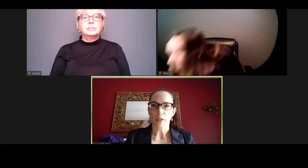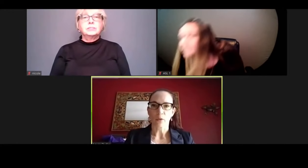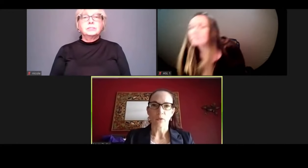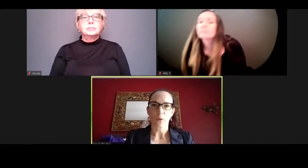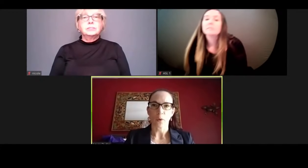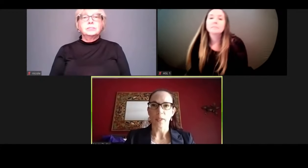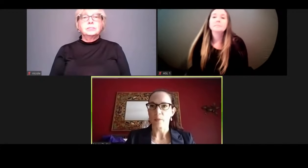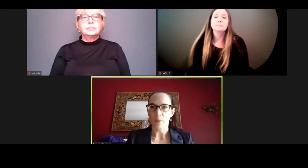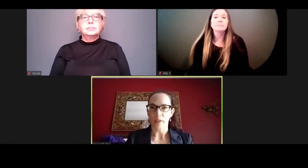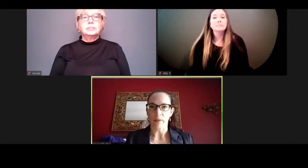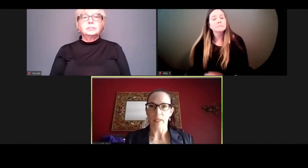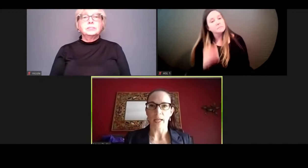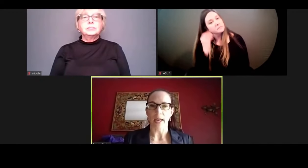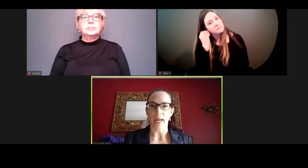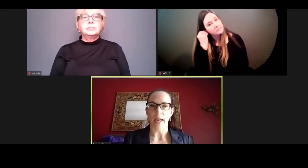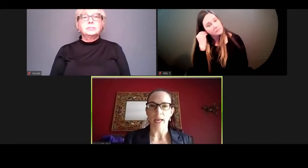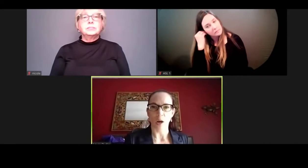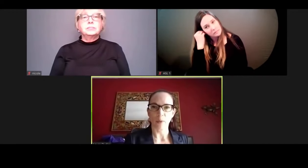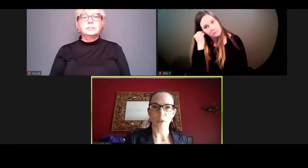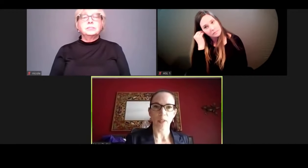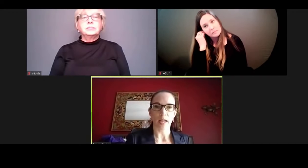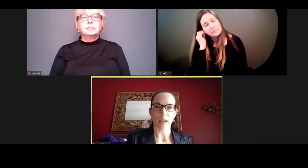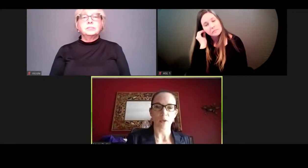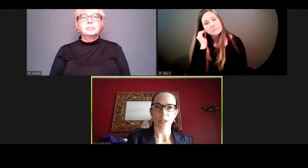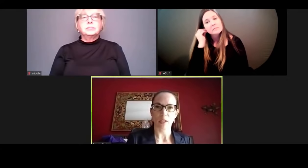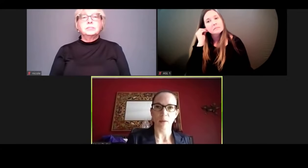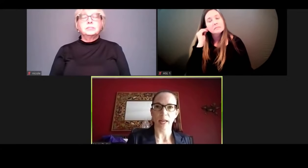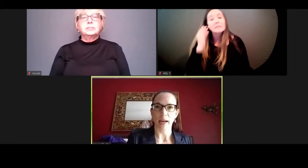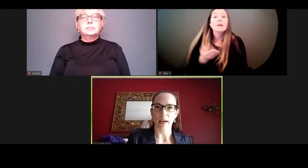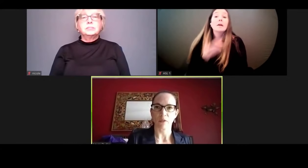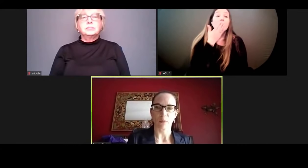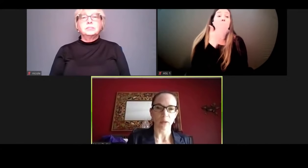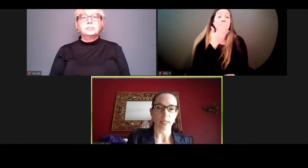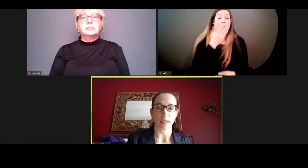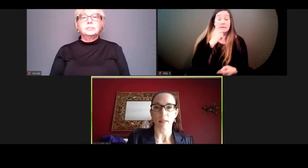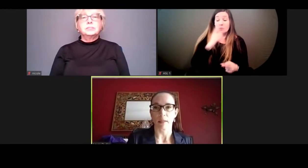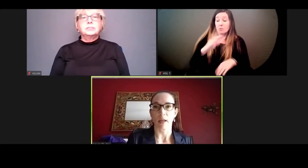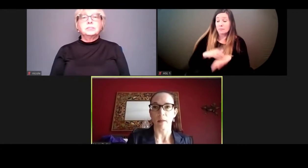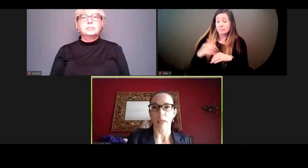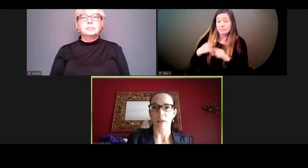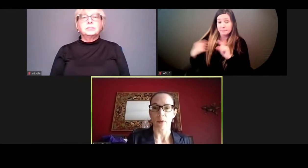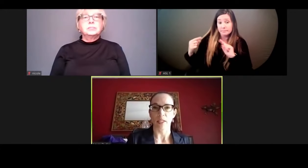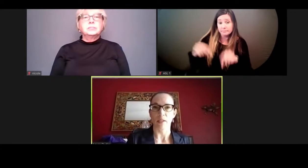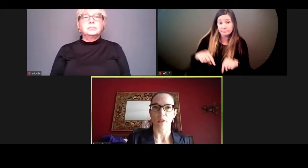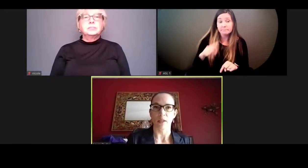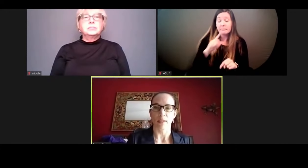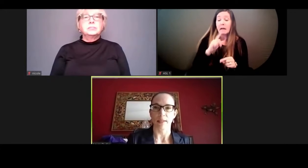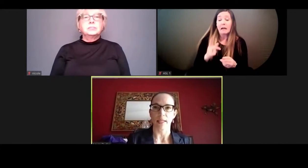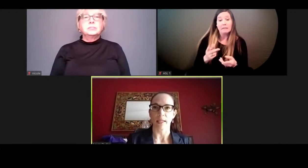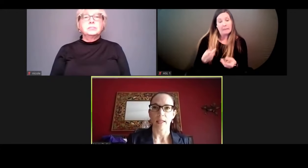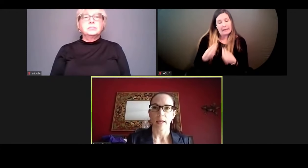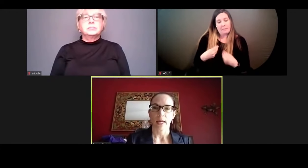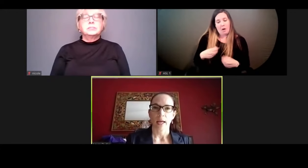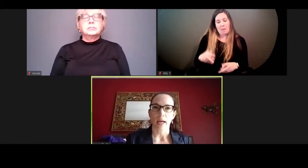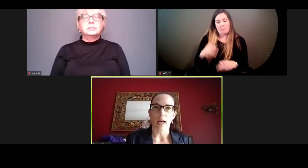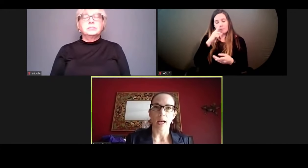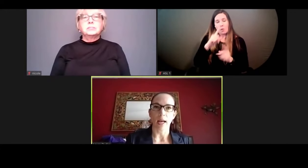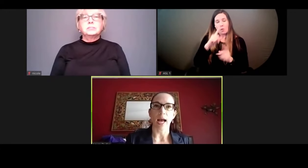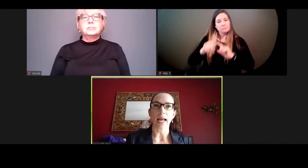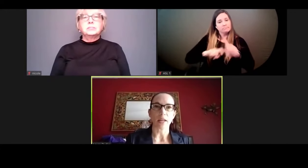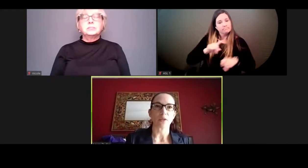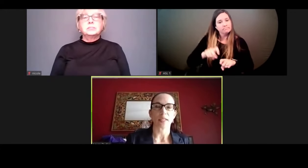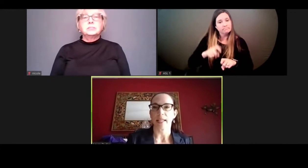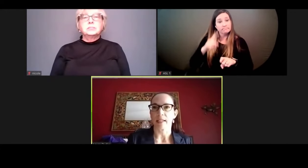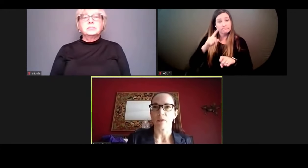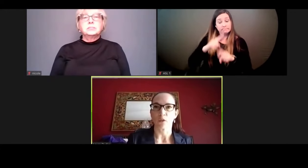Thank you for this briefing and for this opportunity to ask questions on behalf of my residents and many of the residents across the city.